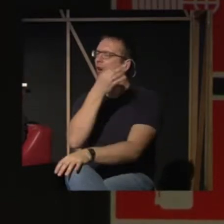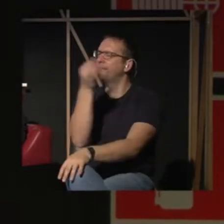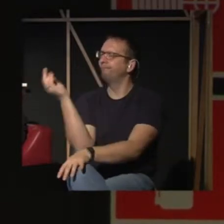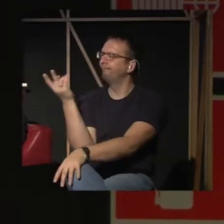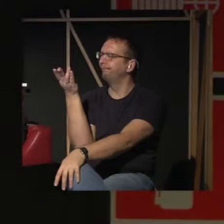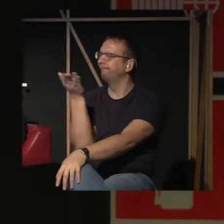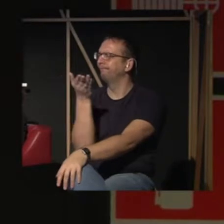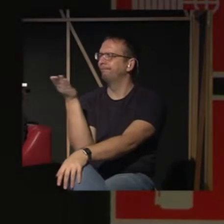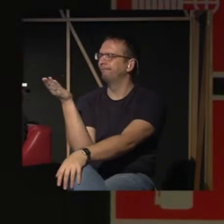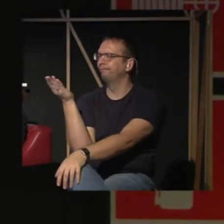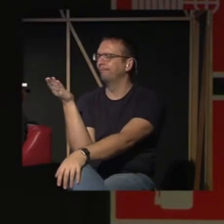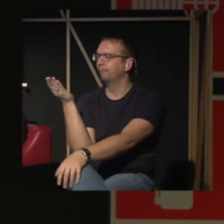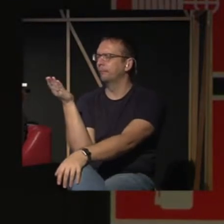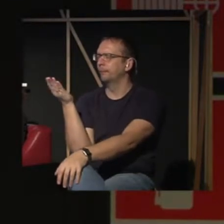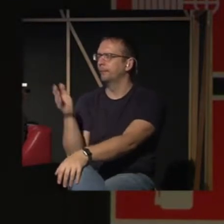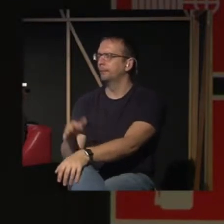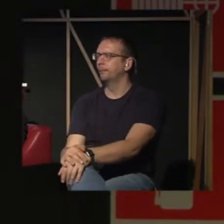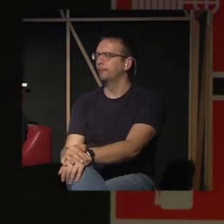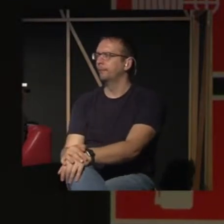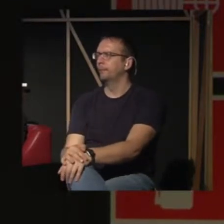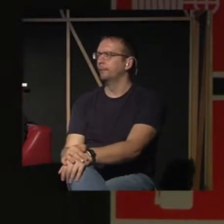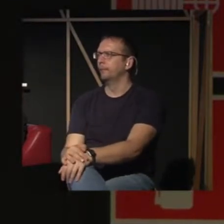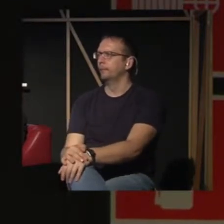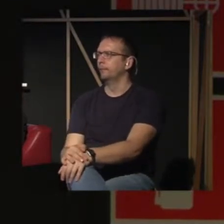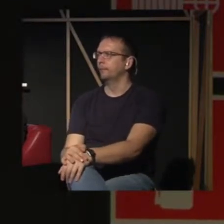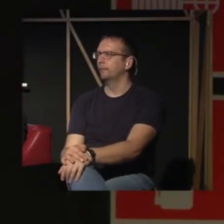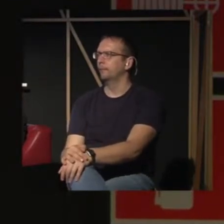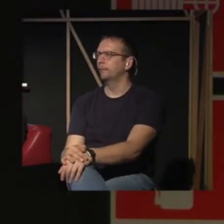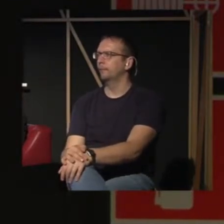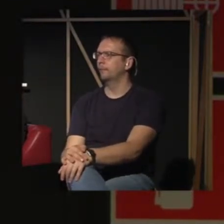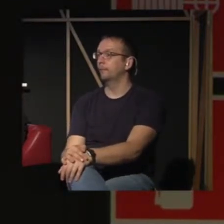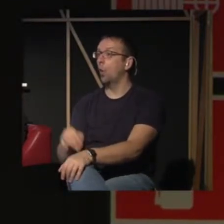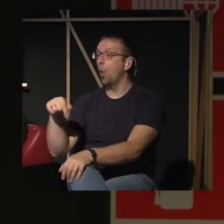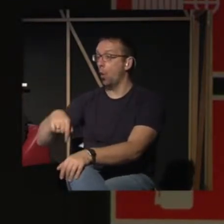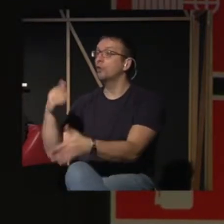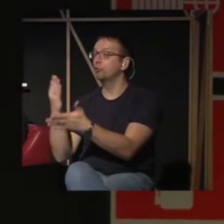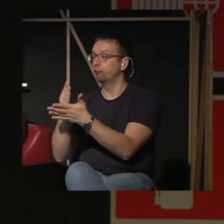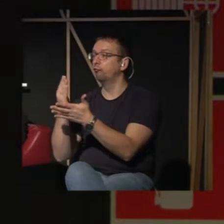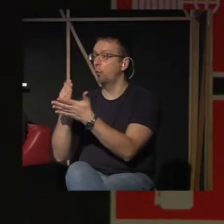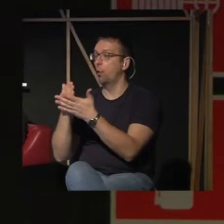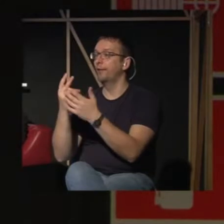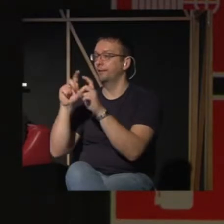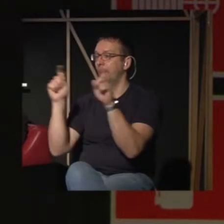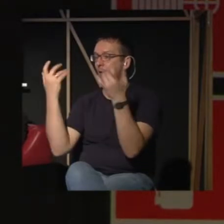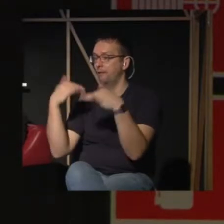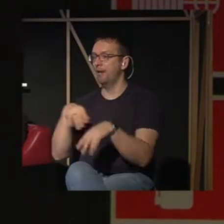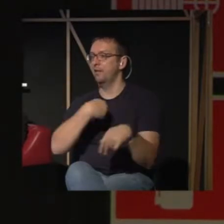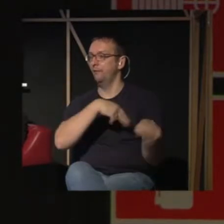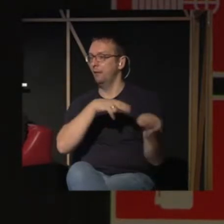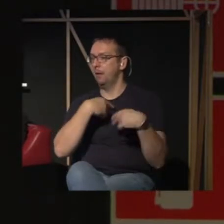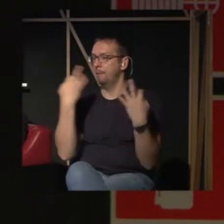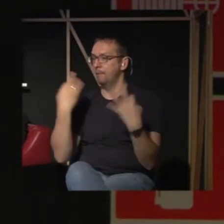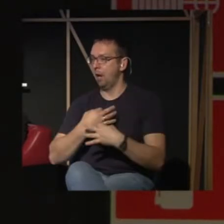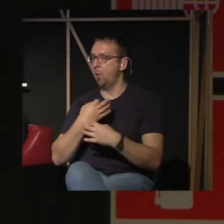receiving feedback is very important. I believe that it's 8% of all of the disabled people and people with limited mobility